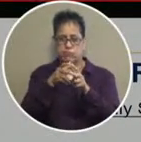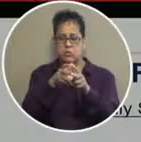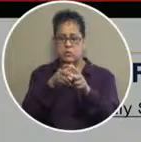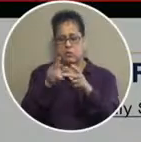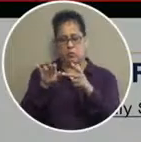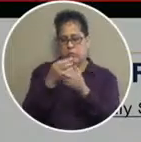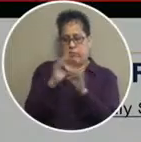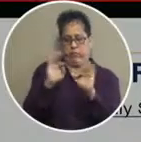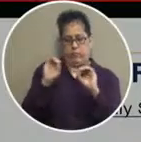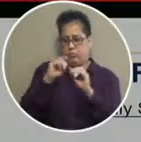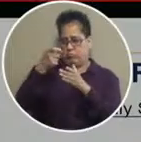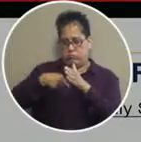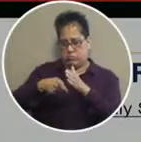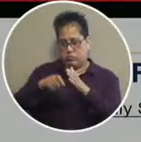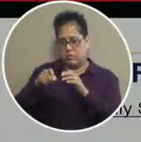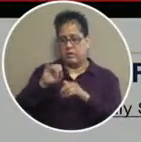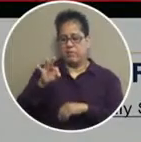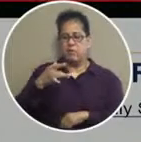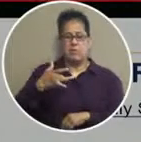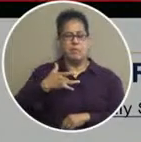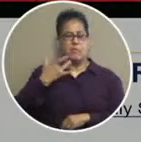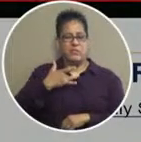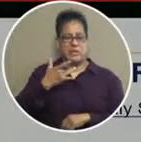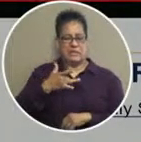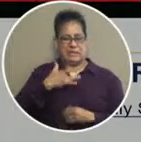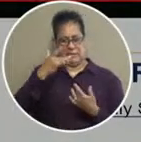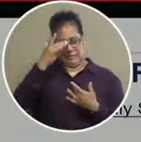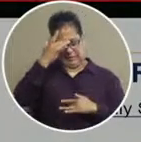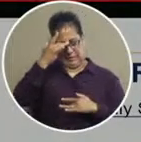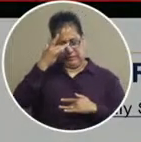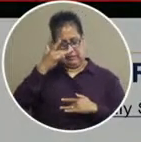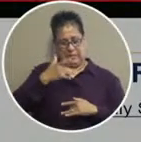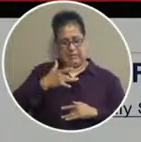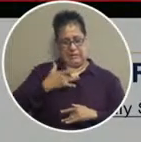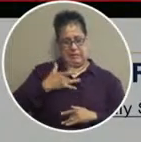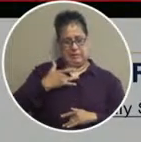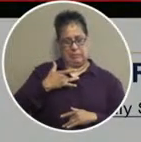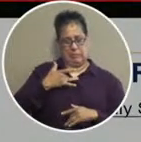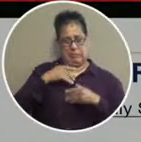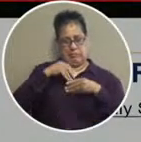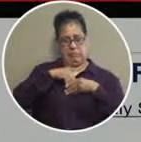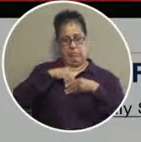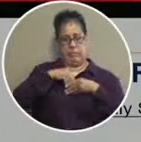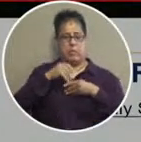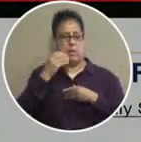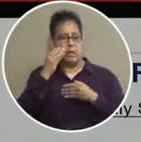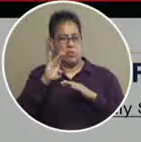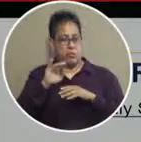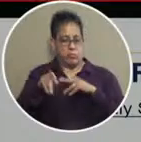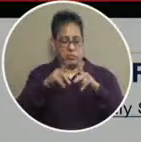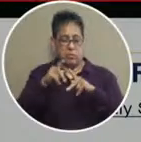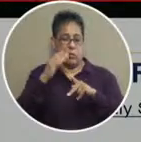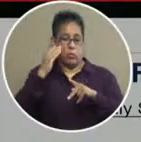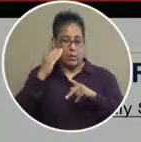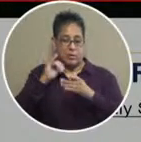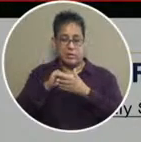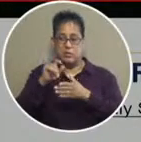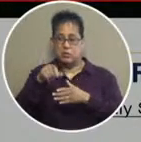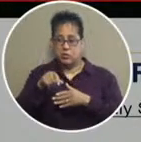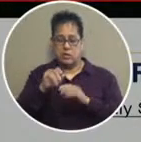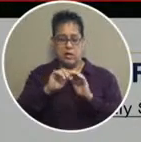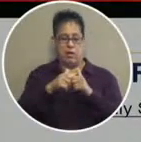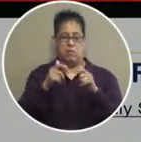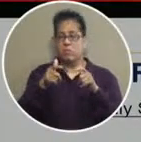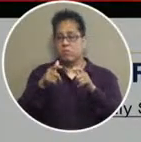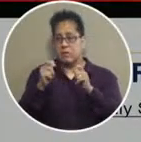for anyone who's experiencing symptoms. And I want to point that out because I don't know if people are as aware as they should be of